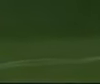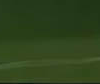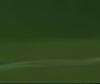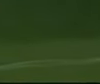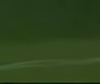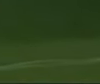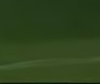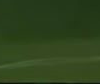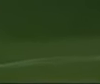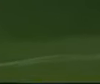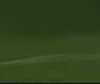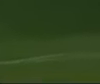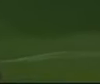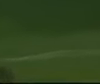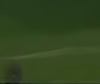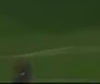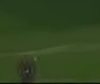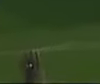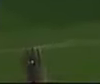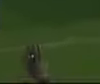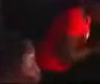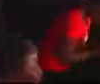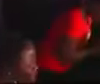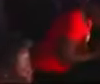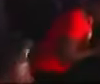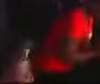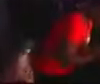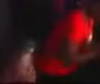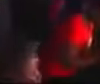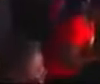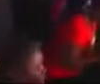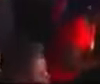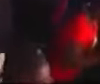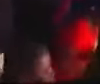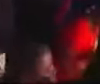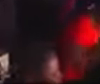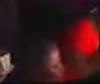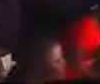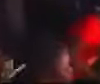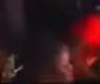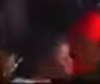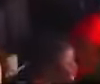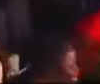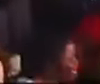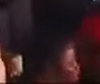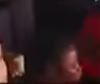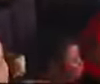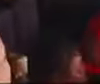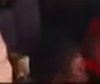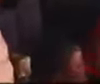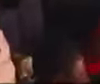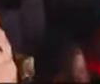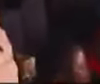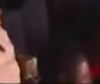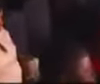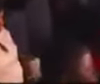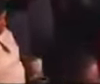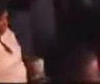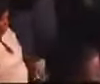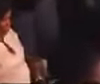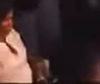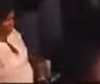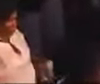All doors. All doors. Shani keperekatoskiata. Arikas